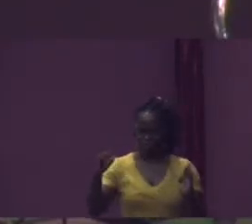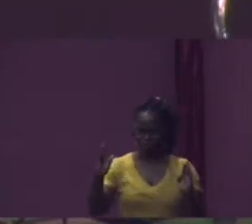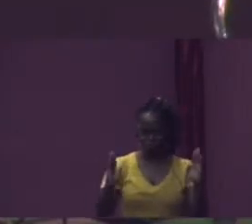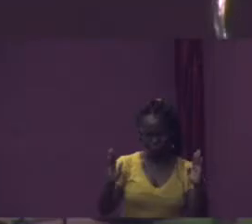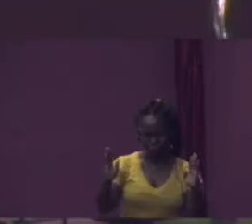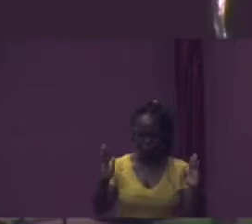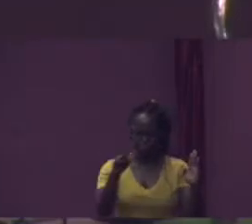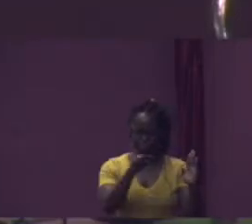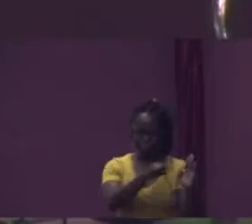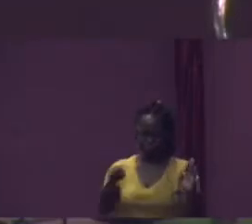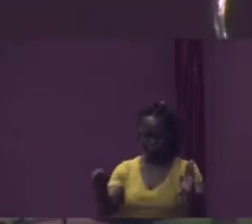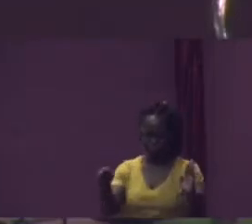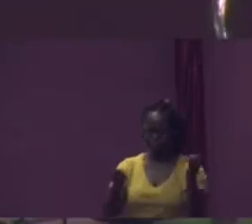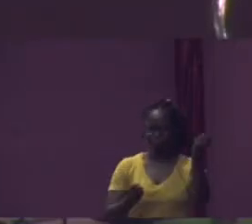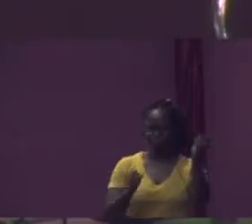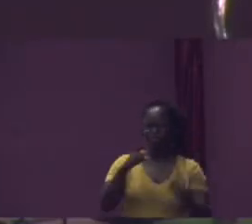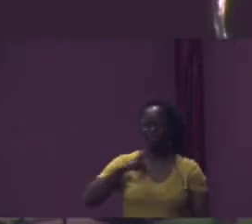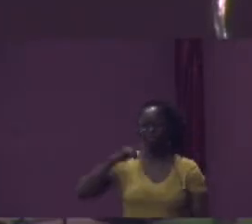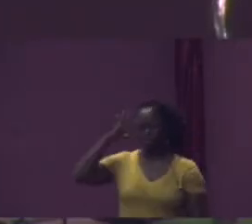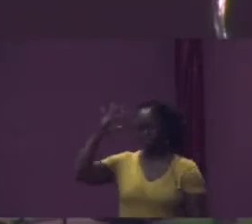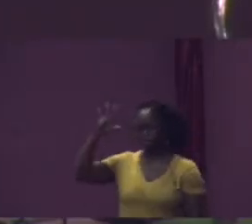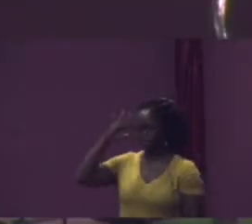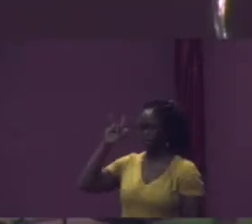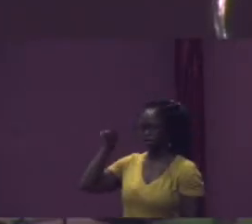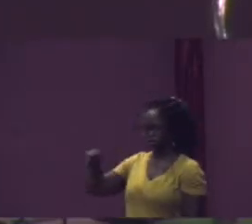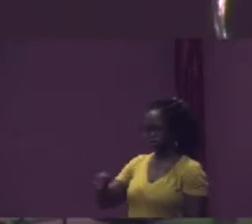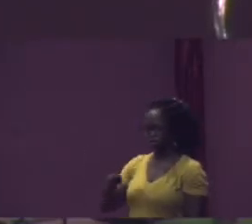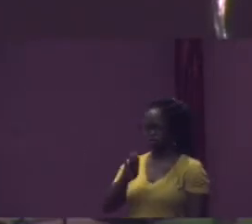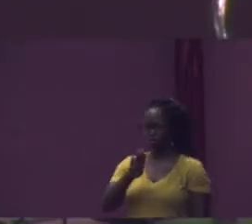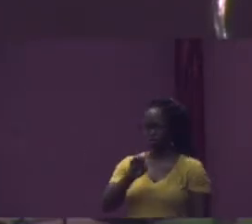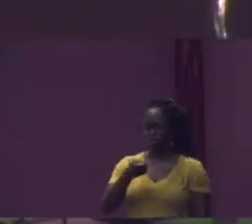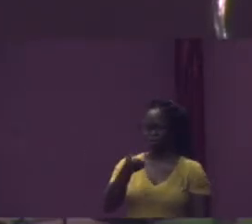modernity, but both simple and reflexive modernity's